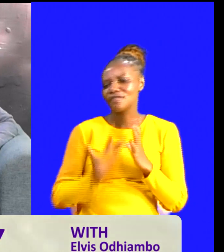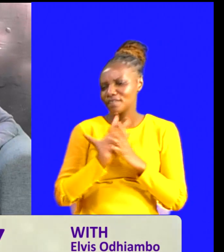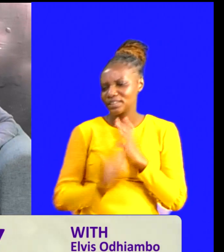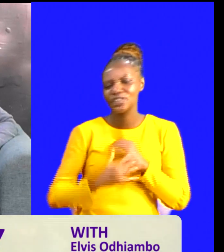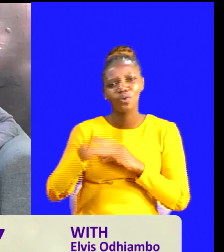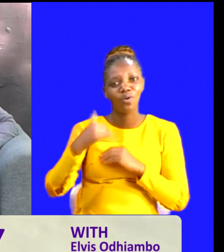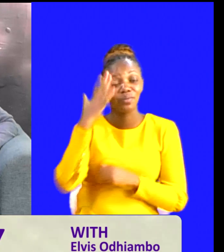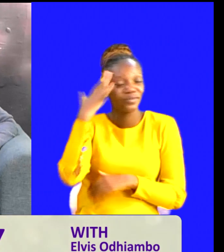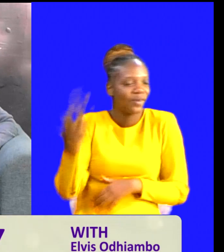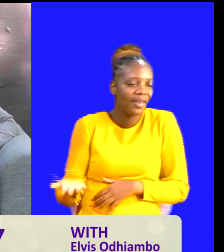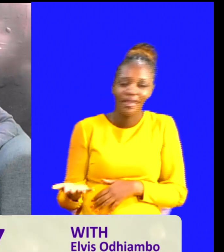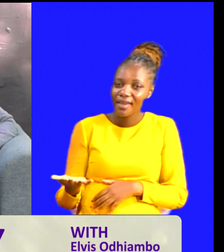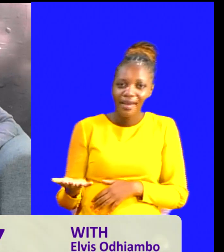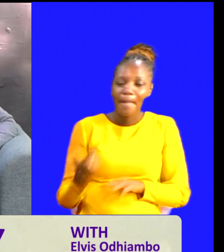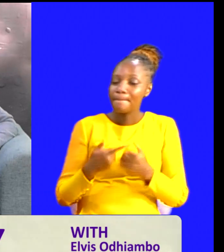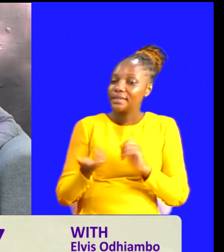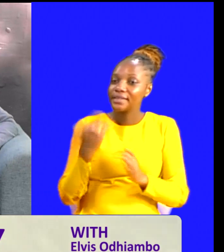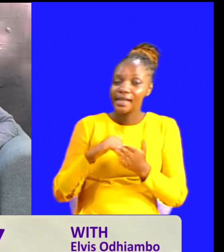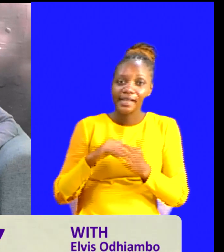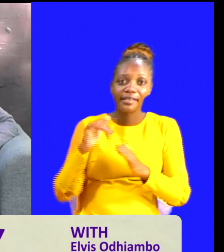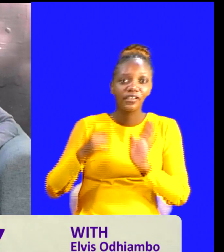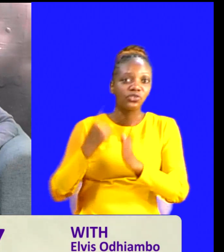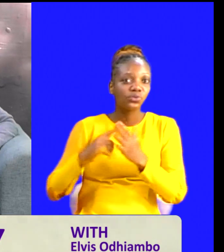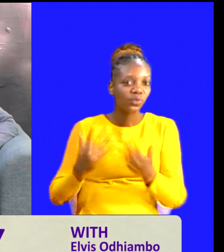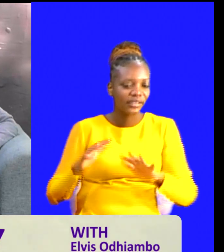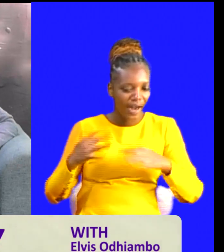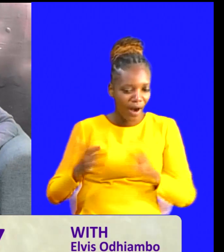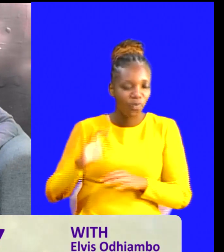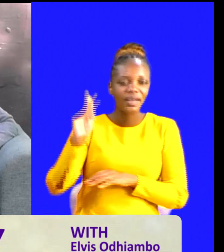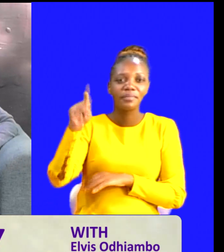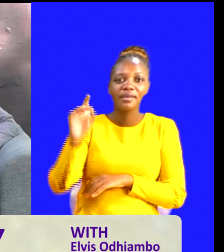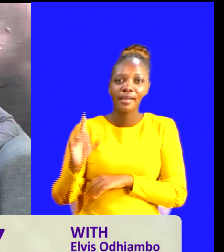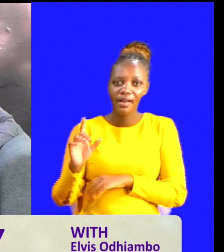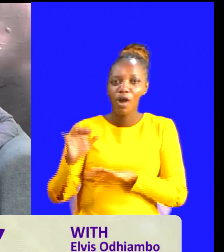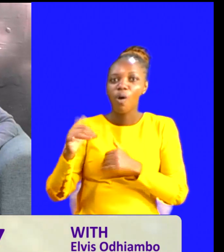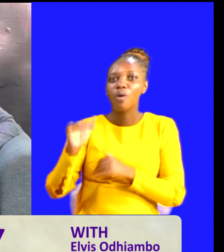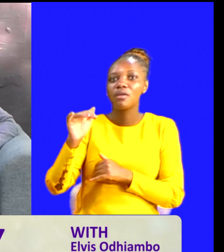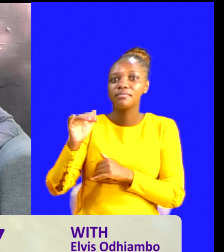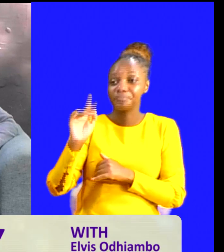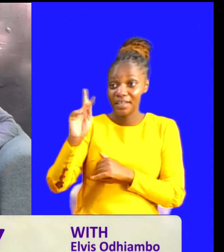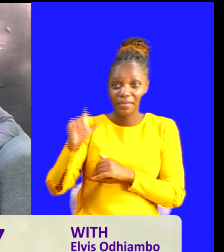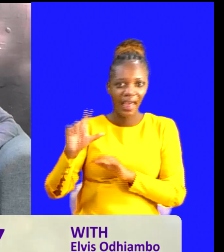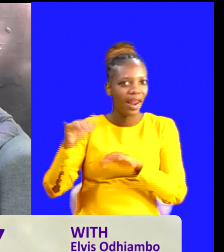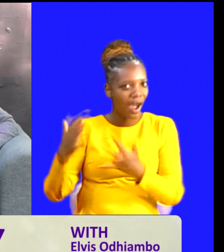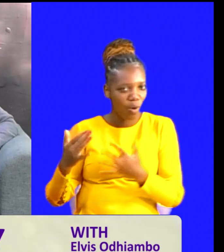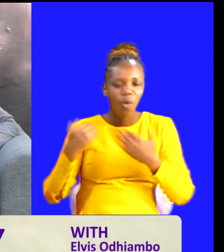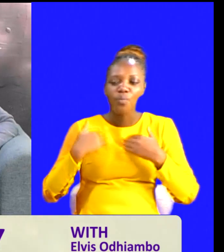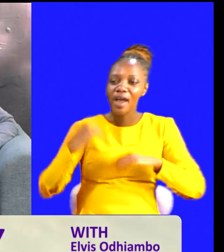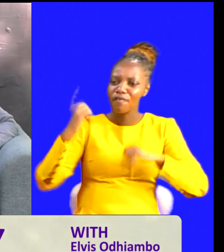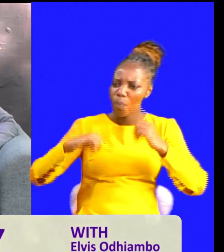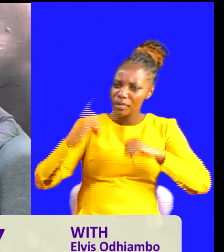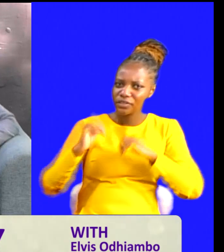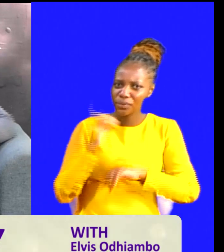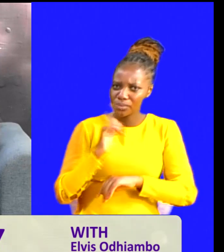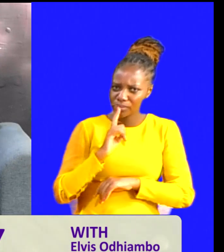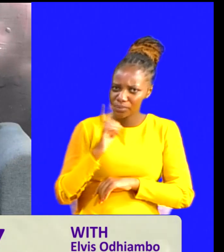know, every now and then. But then again, that goes to show you how the Kenyan Premier League is evolving, and you know, there's a lot of competition taking place.